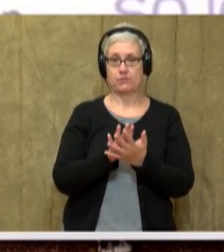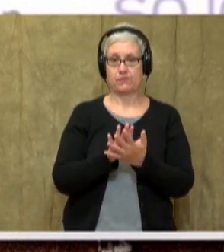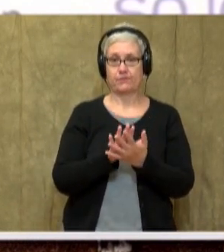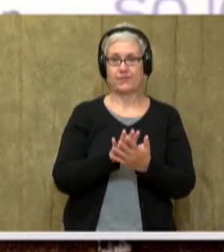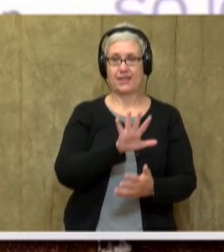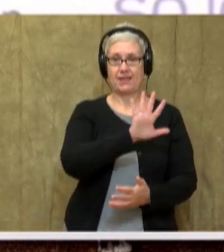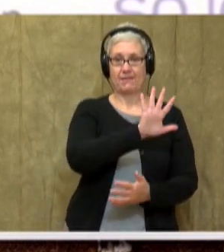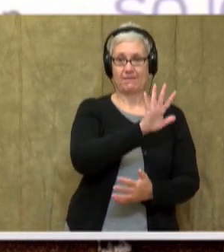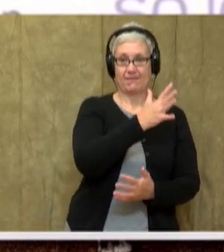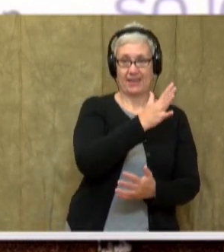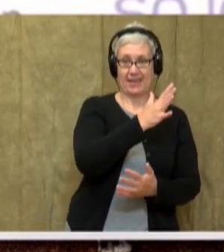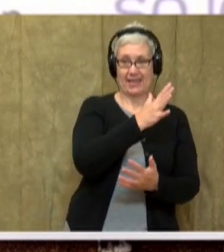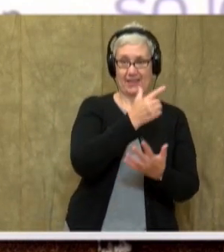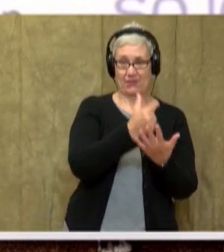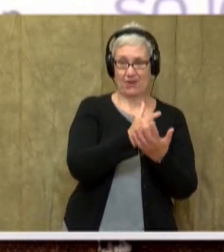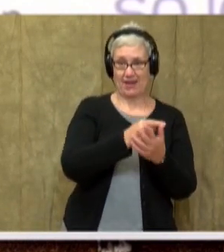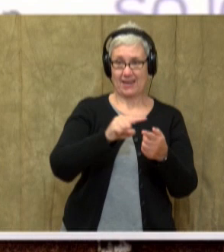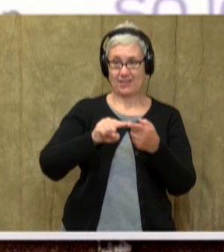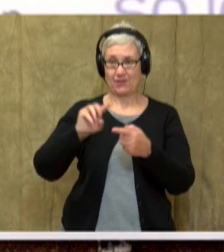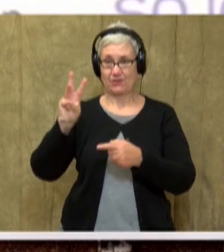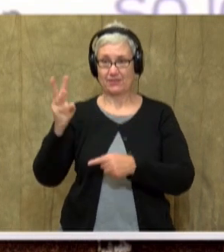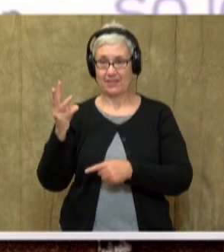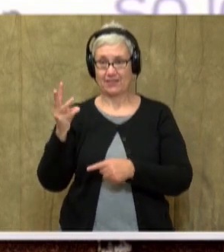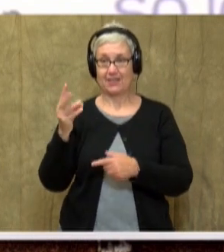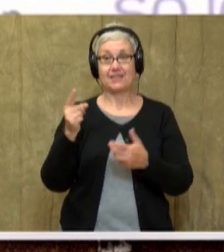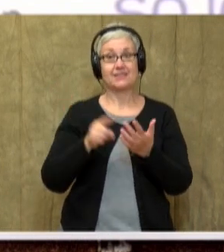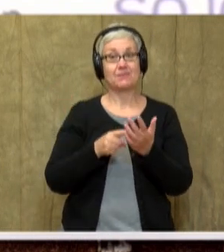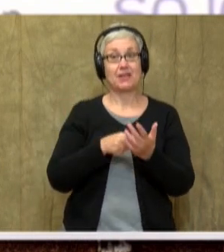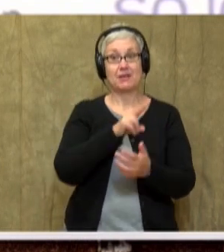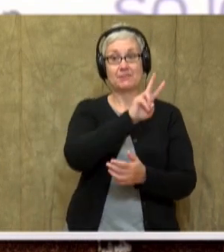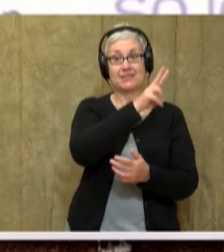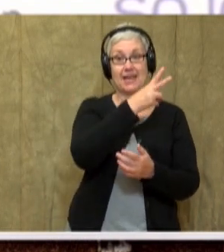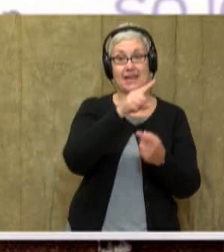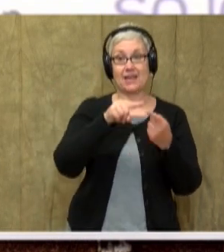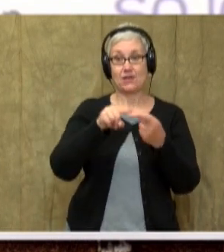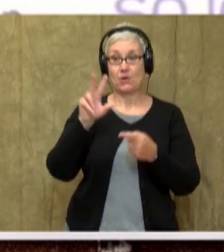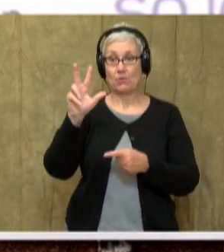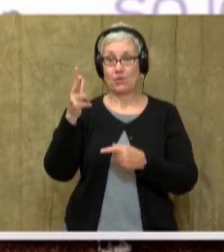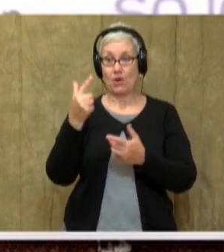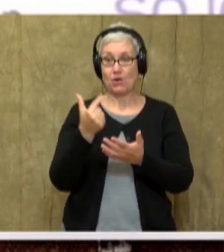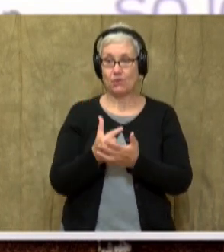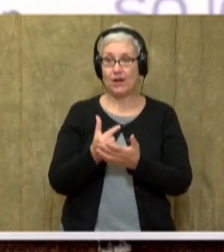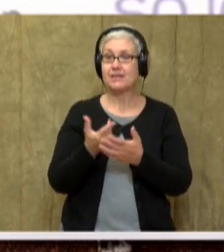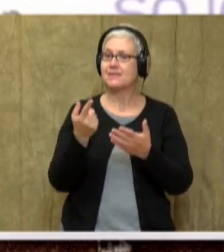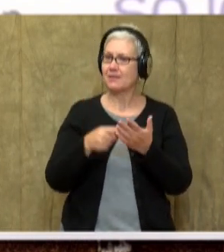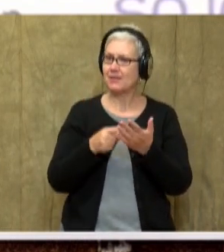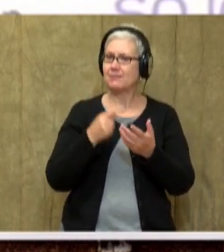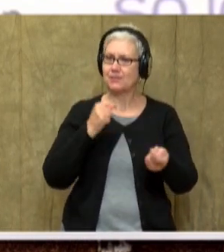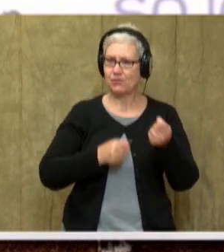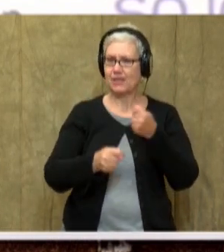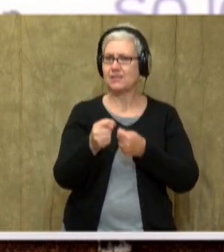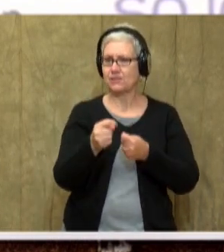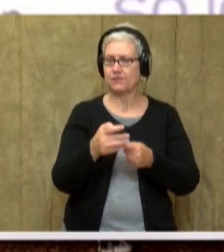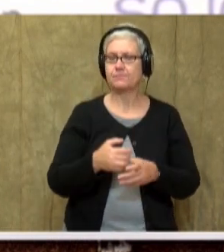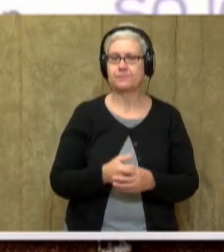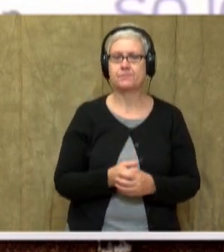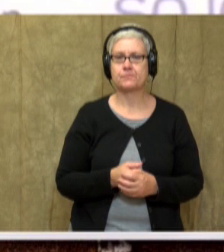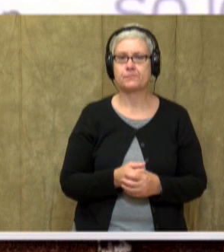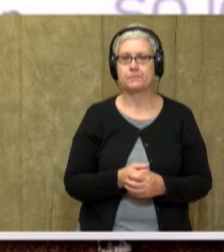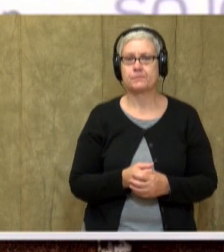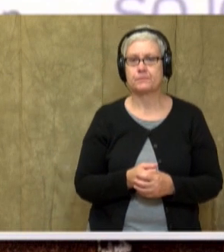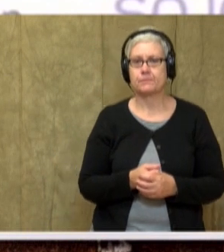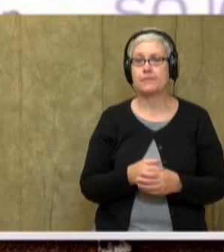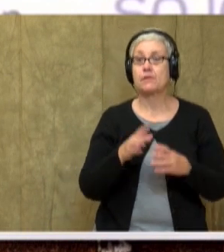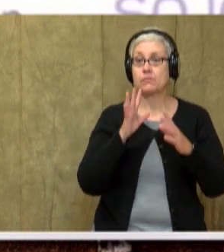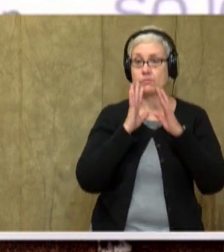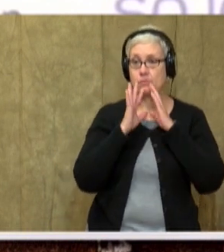to sixth grade, and actually some of you even go from second to third grade, and it's a transition. So we're going to talk about that, and we're also